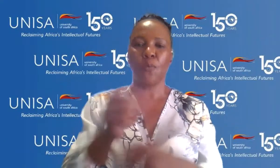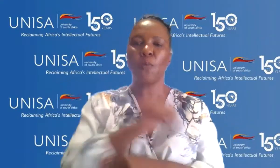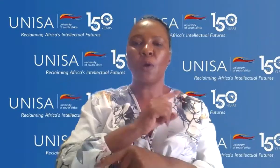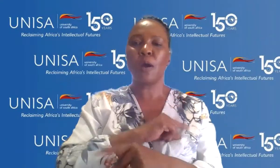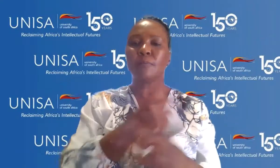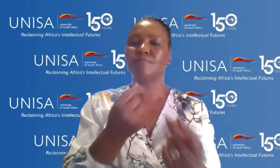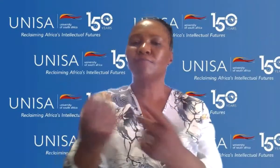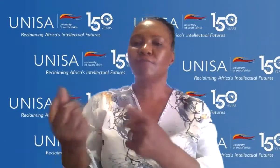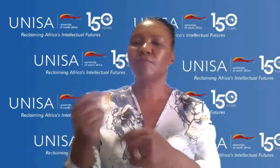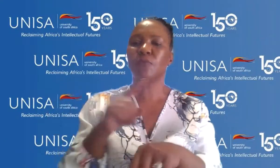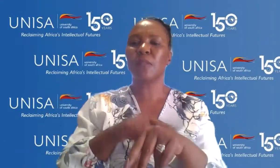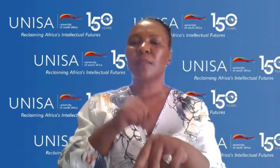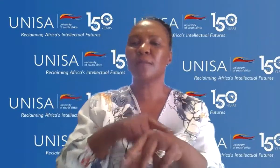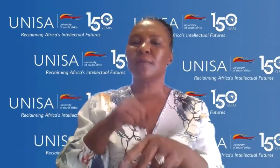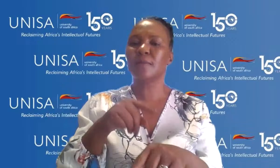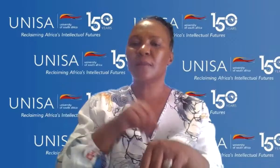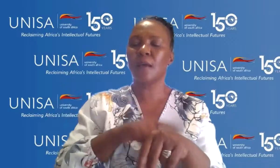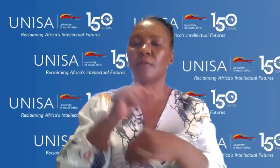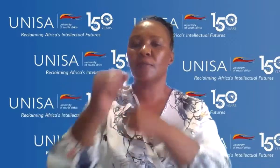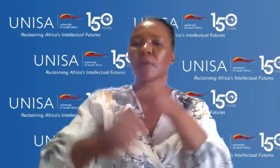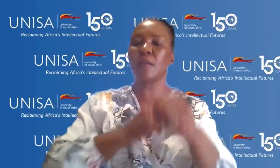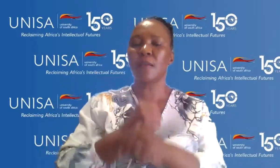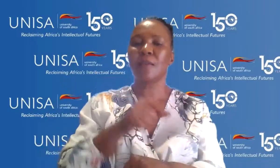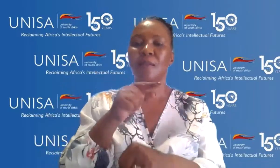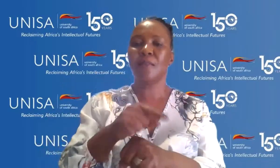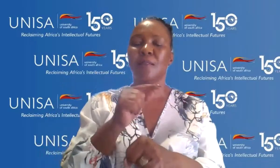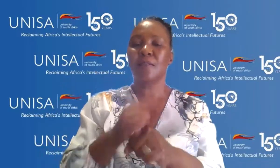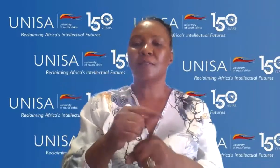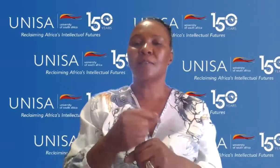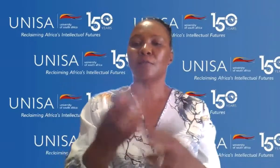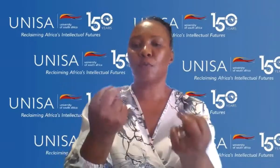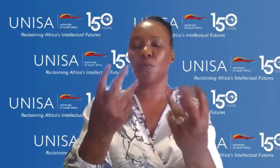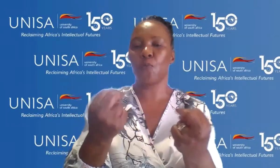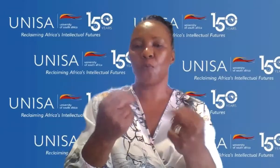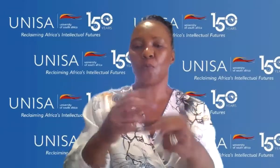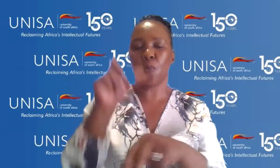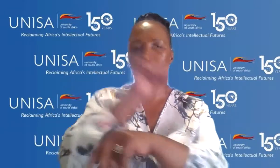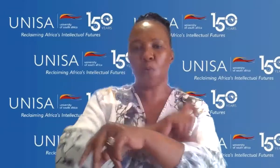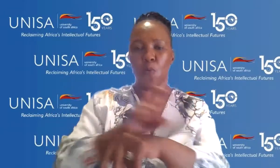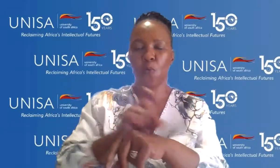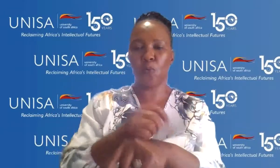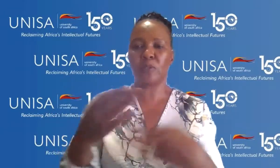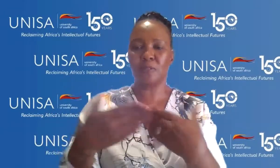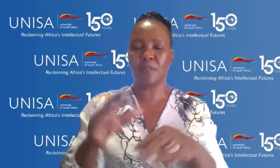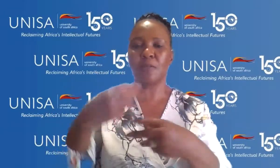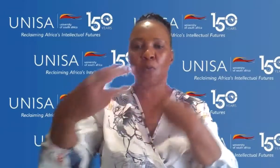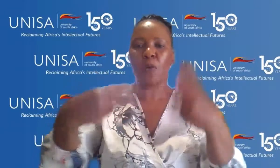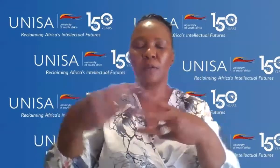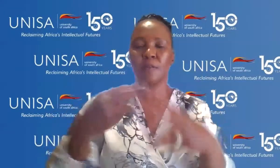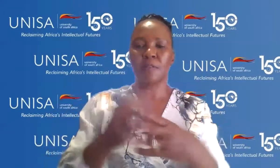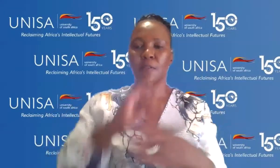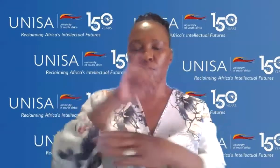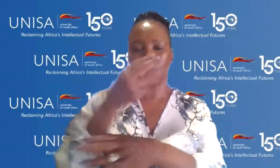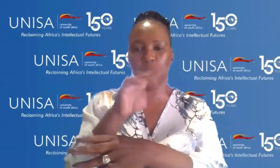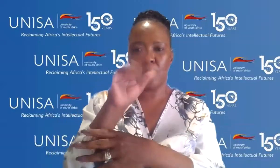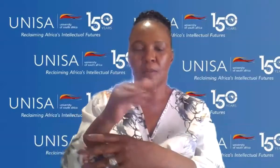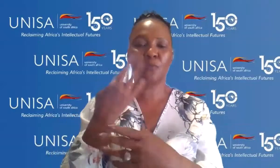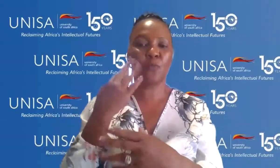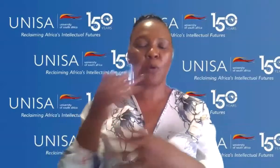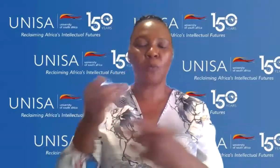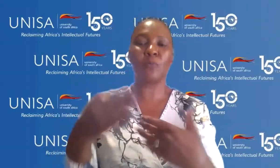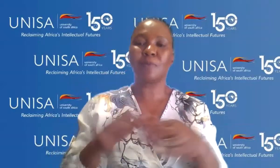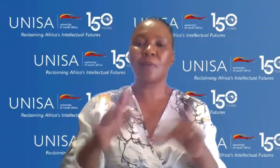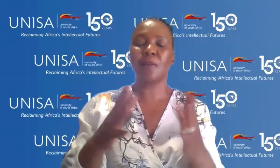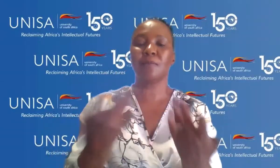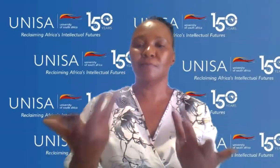the year? Well, guys, this is a brand new course that we just started working on in July. That's when we started, actually. And because